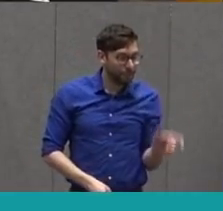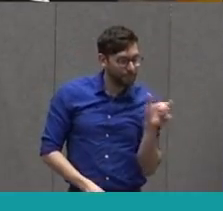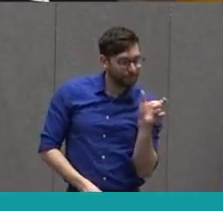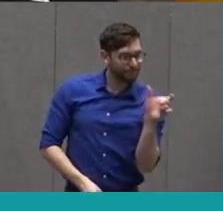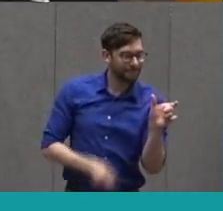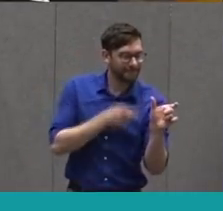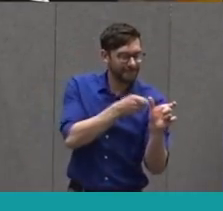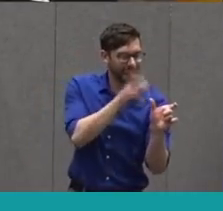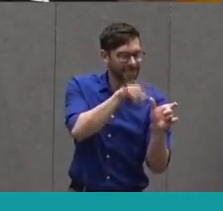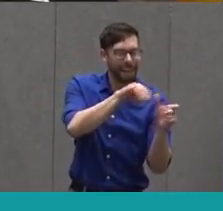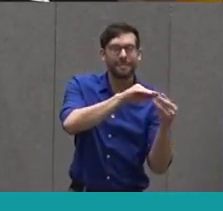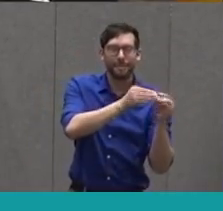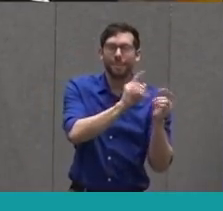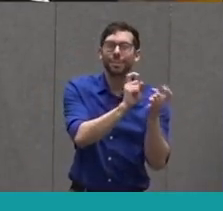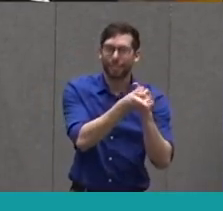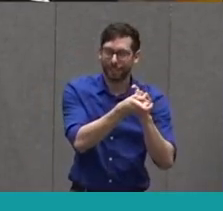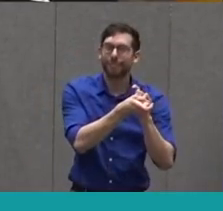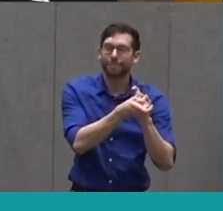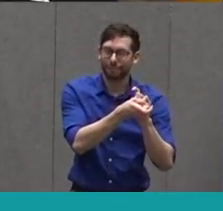ahead and put that up there.